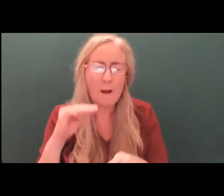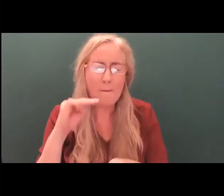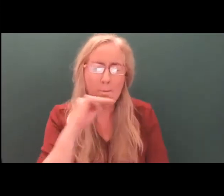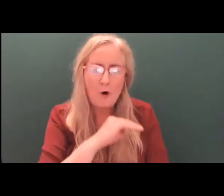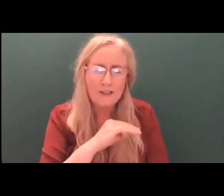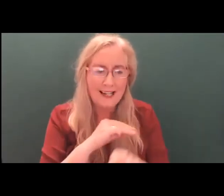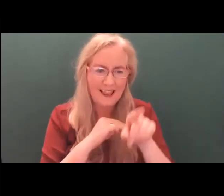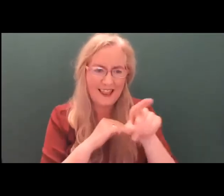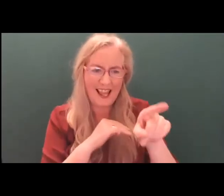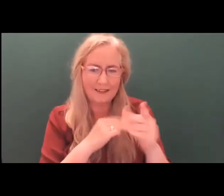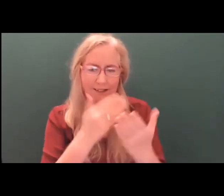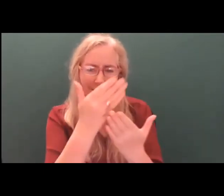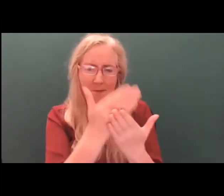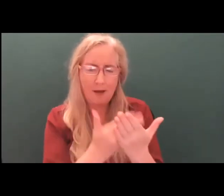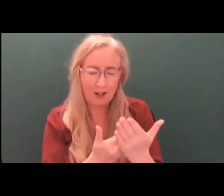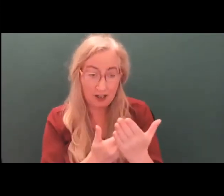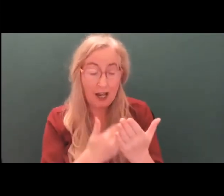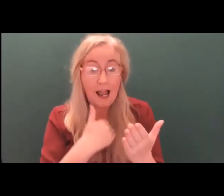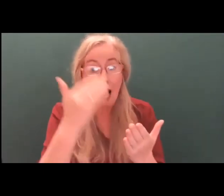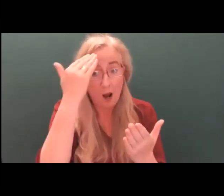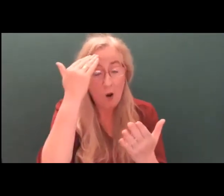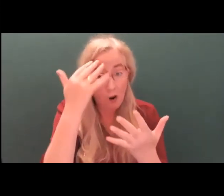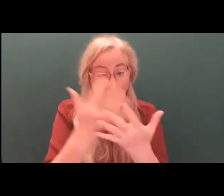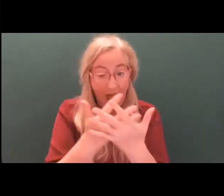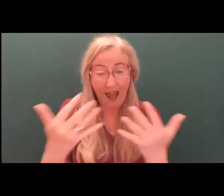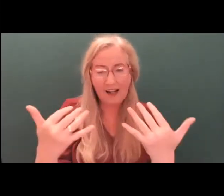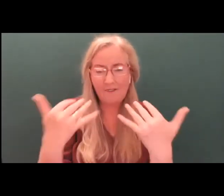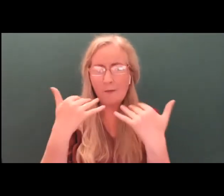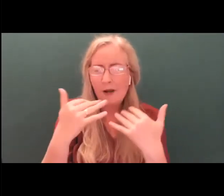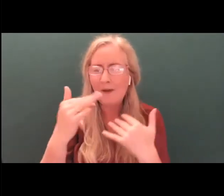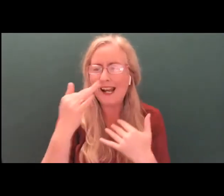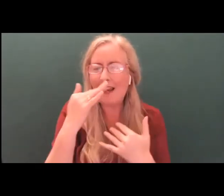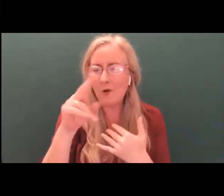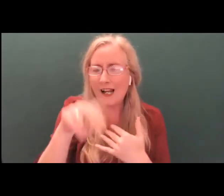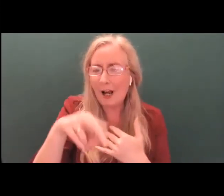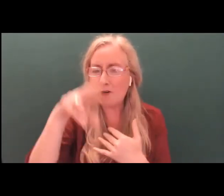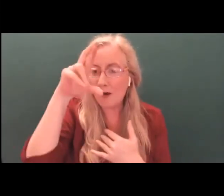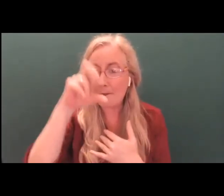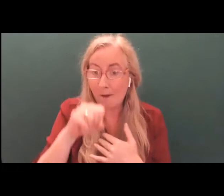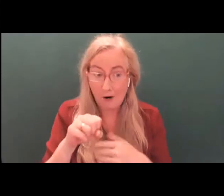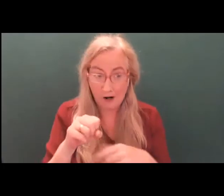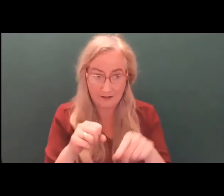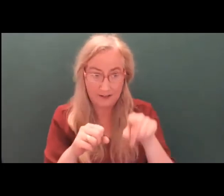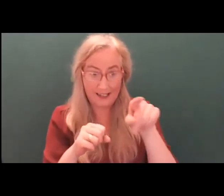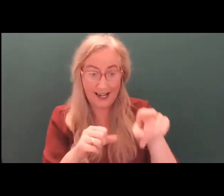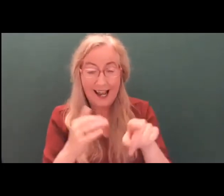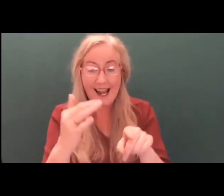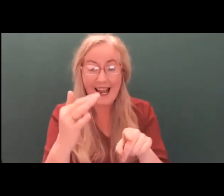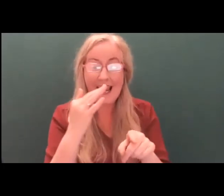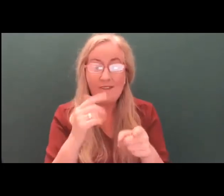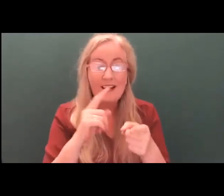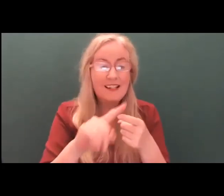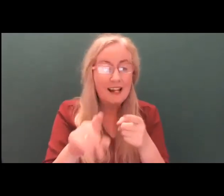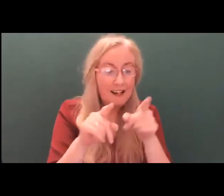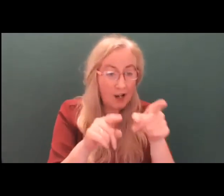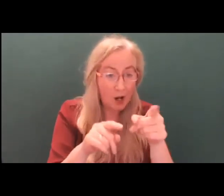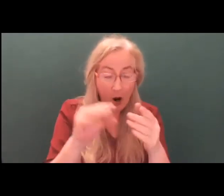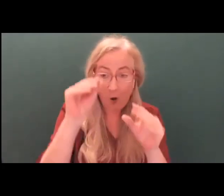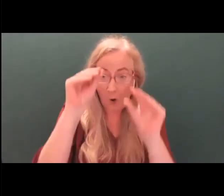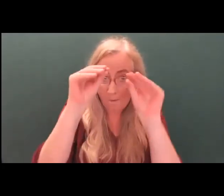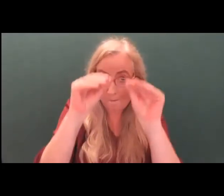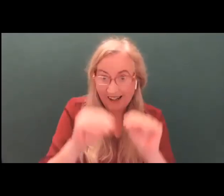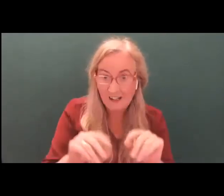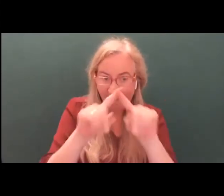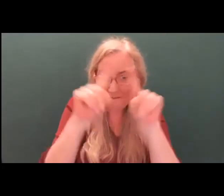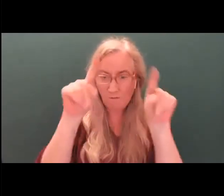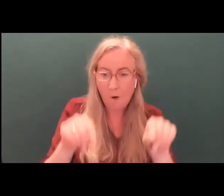stage, so this is, I know, a lot of information, but if you remember one thing from this section is if you spend too long completing the form, it might